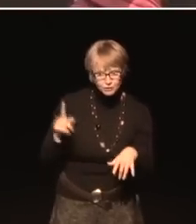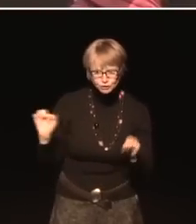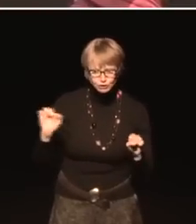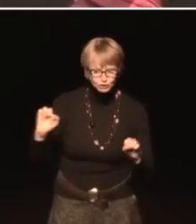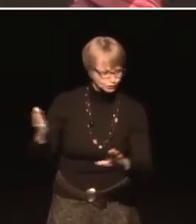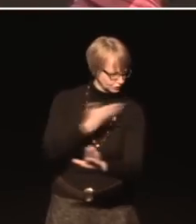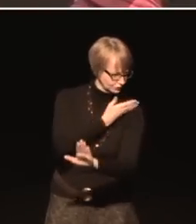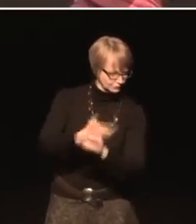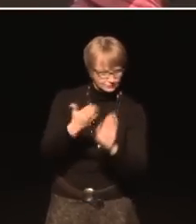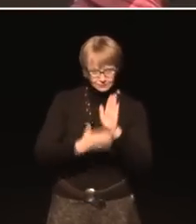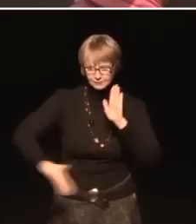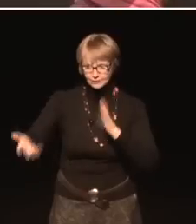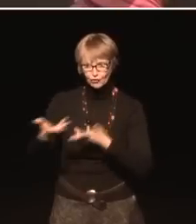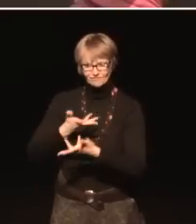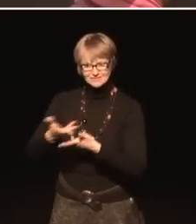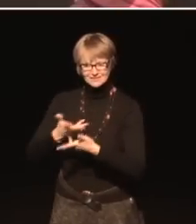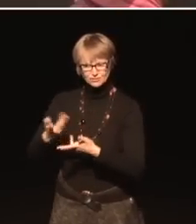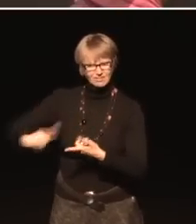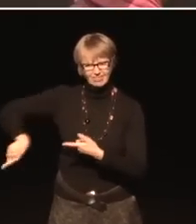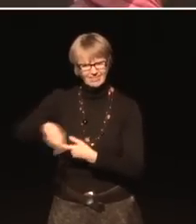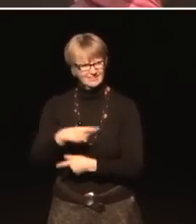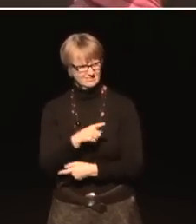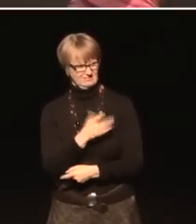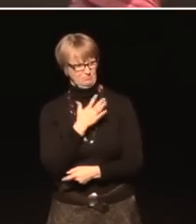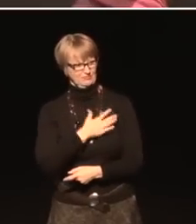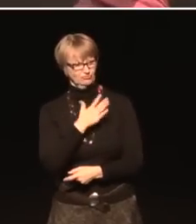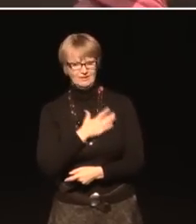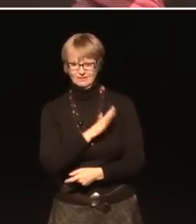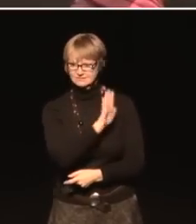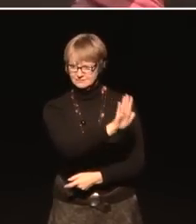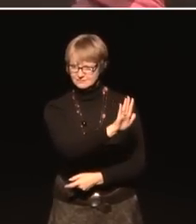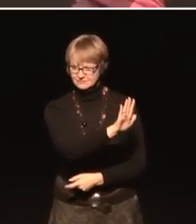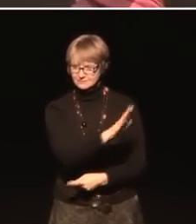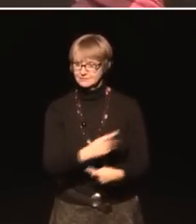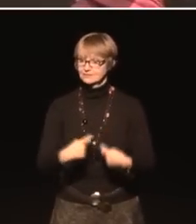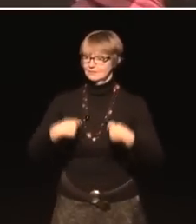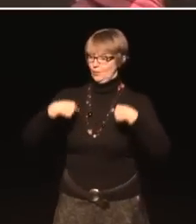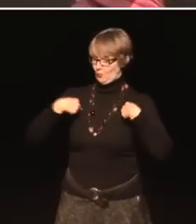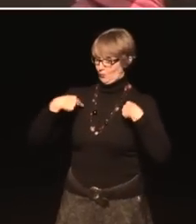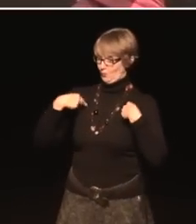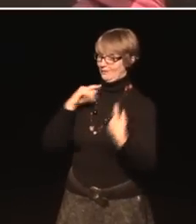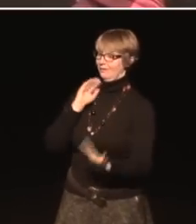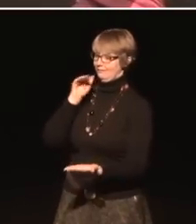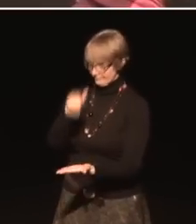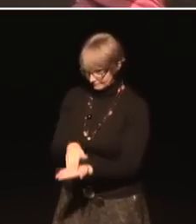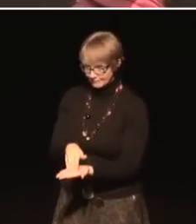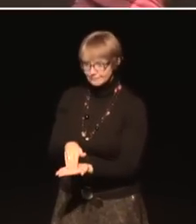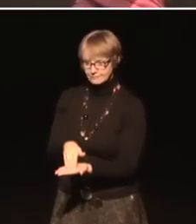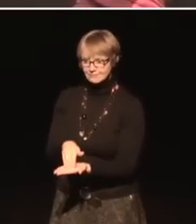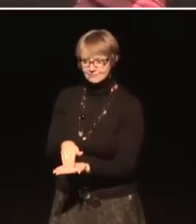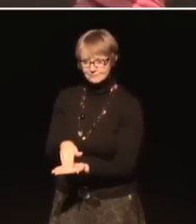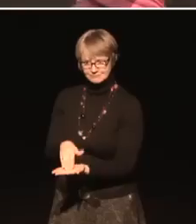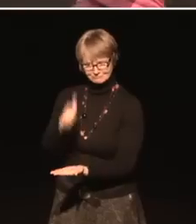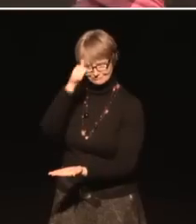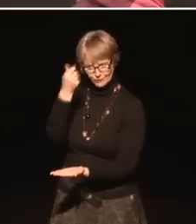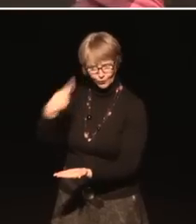ever before. People aren't stupid, they just kind of find it a bit patronising, really. So when we turn up, we're interested in who they are. We talk to